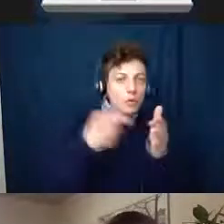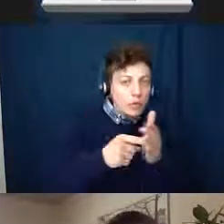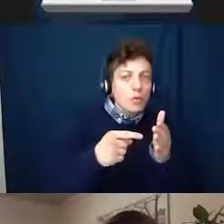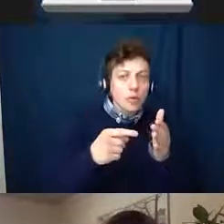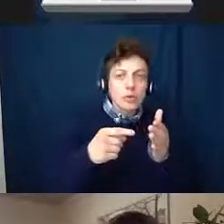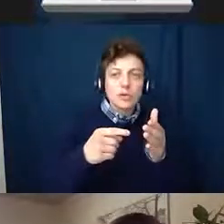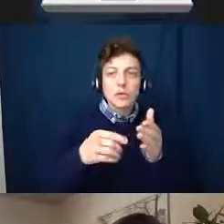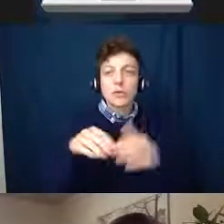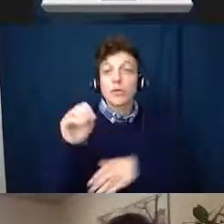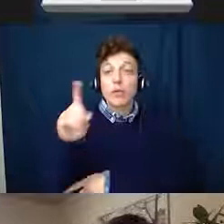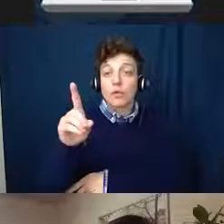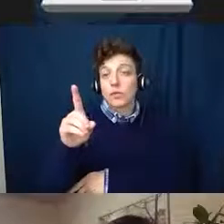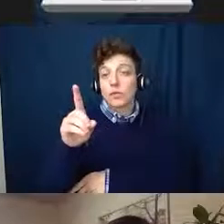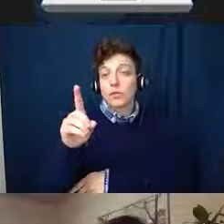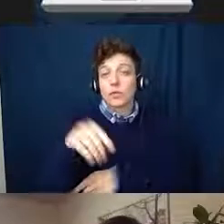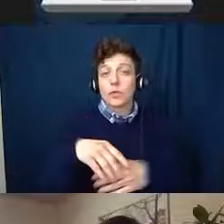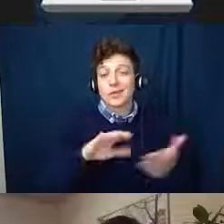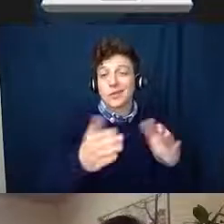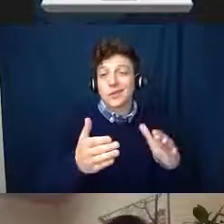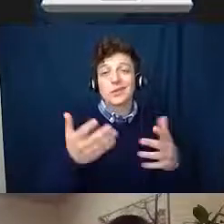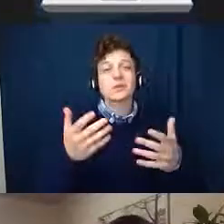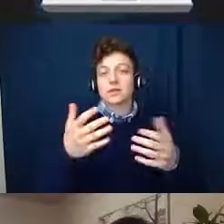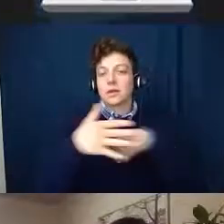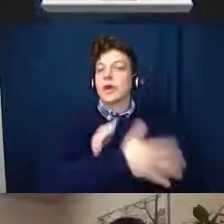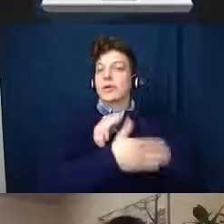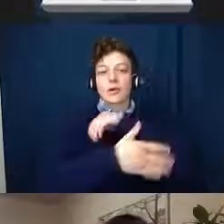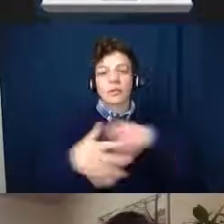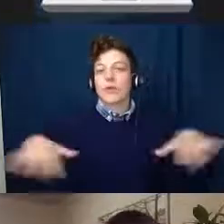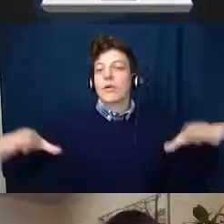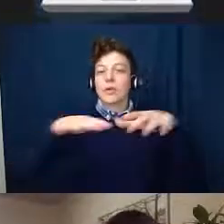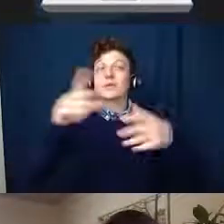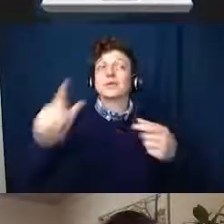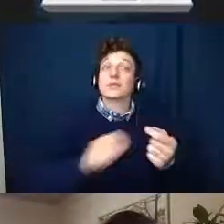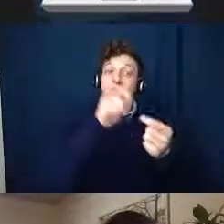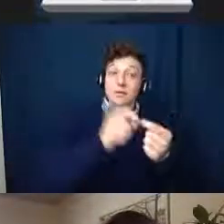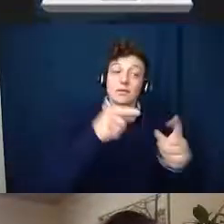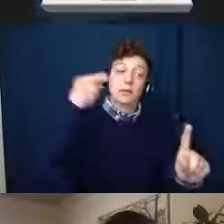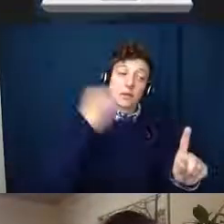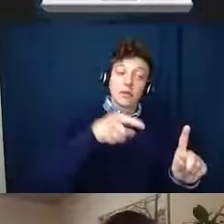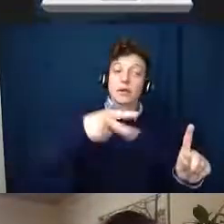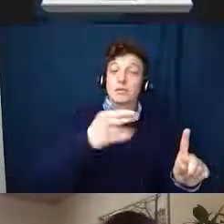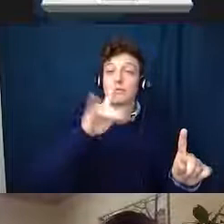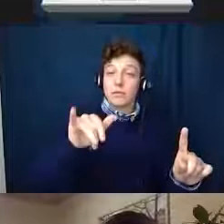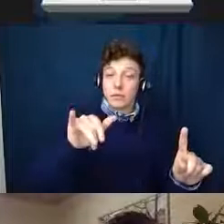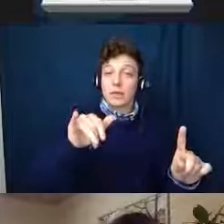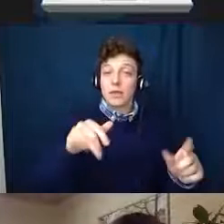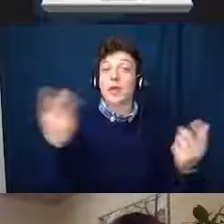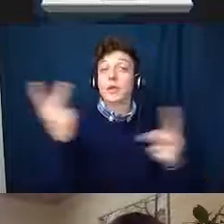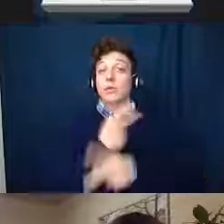deaths. This is something that's true across the country. It's particularly true in Philly. It's been made worse amidst the COVID-19